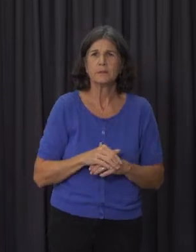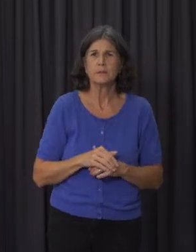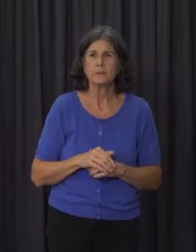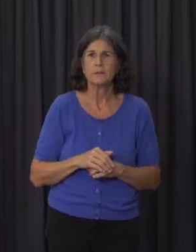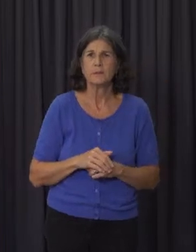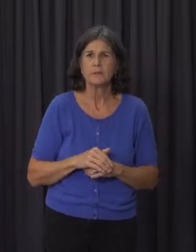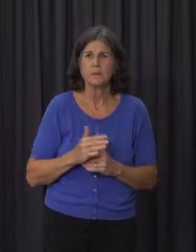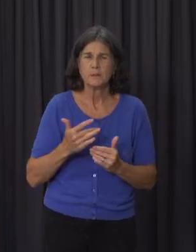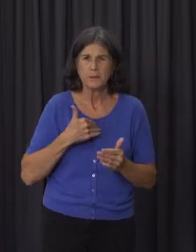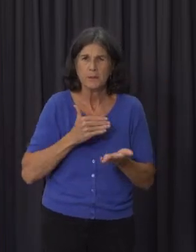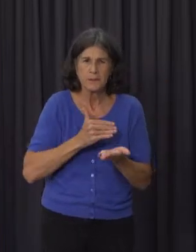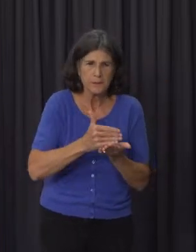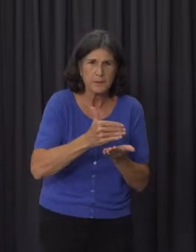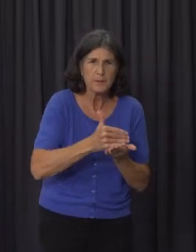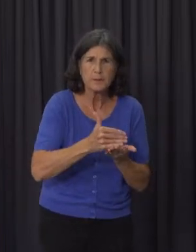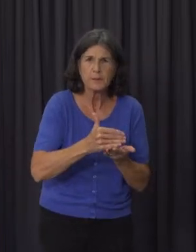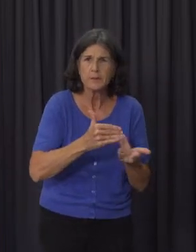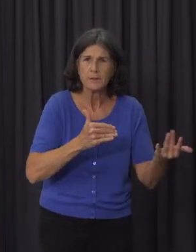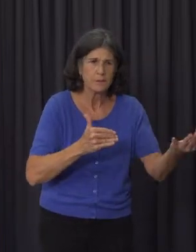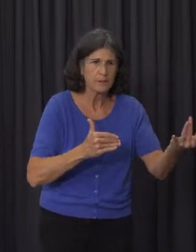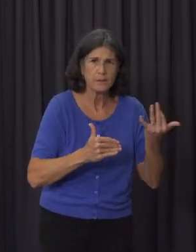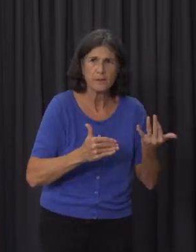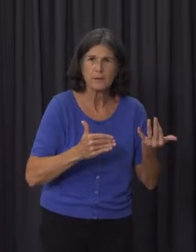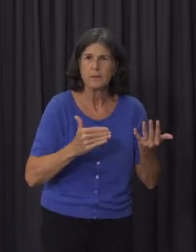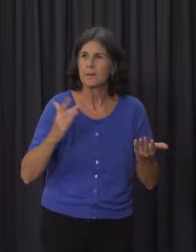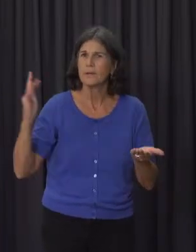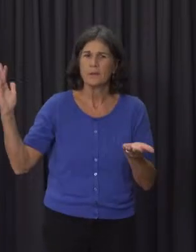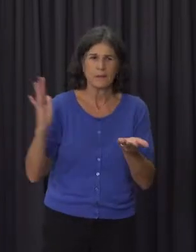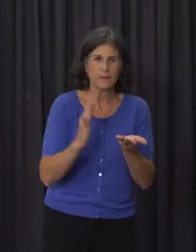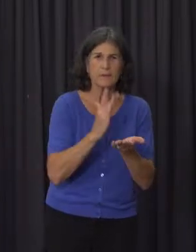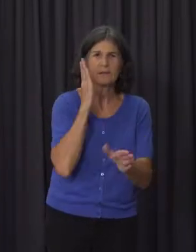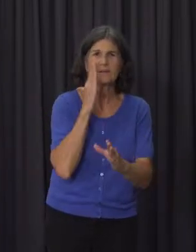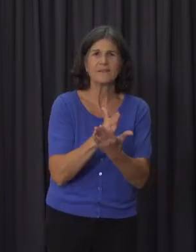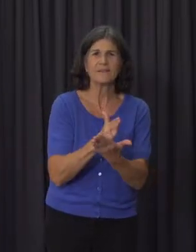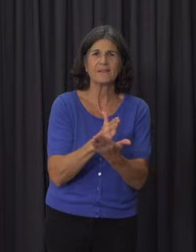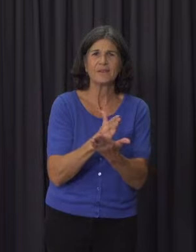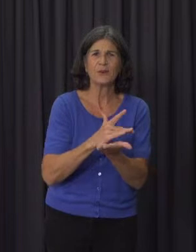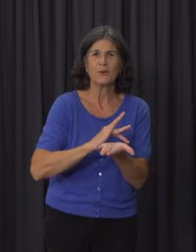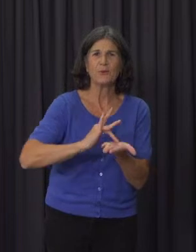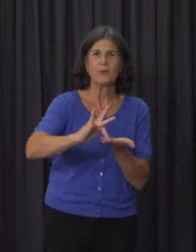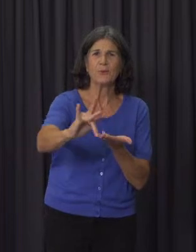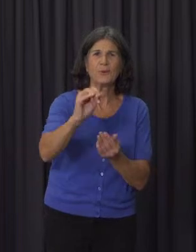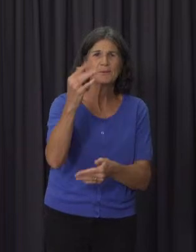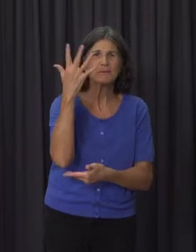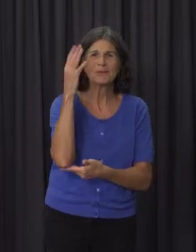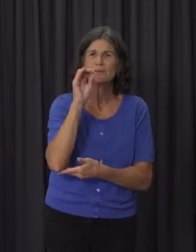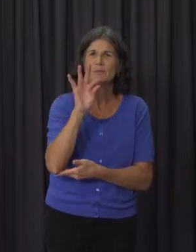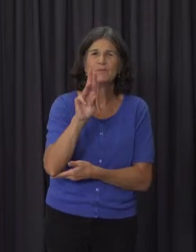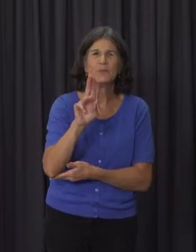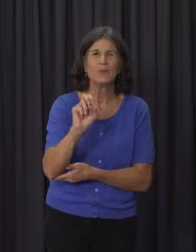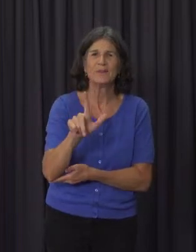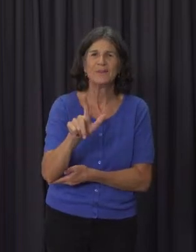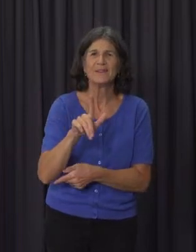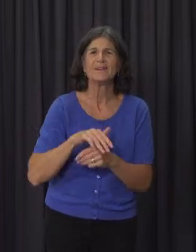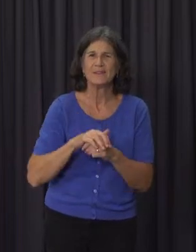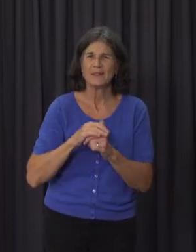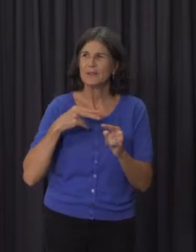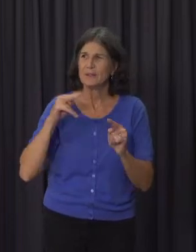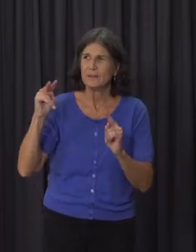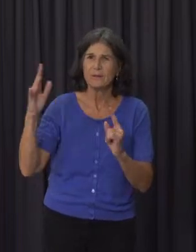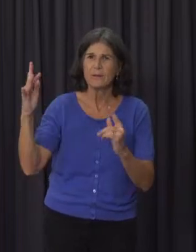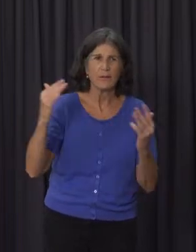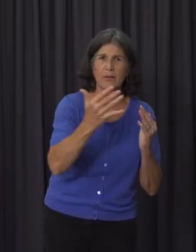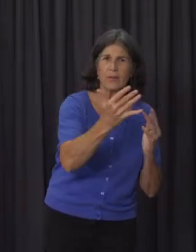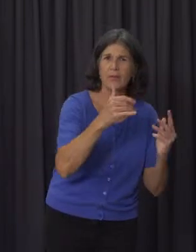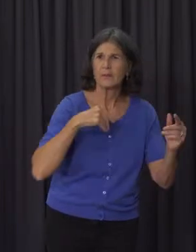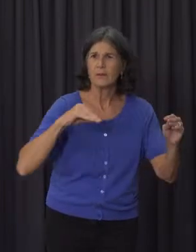between the wildfire and the fire guard to make sure that when if the fire were to go in that direction, that it